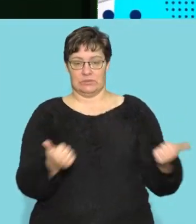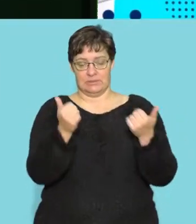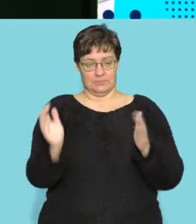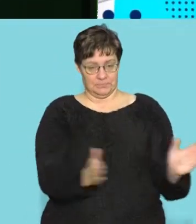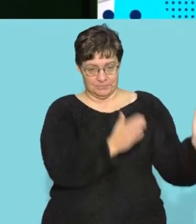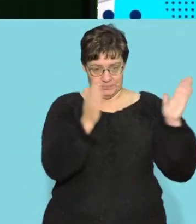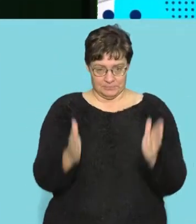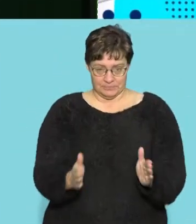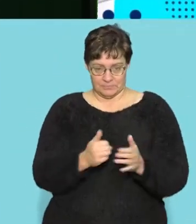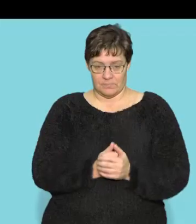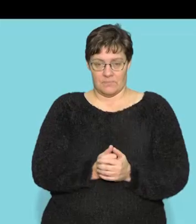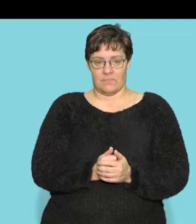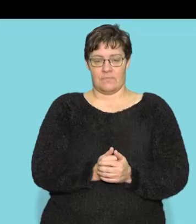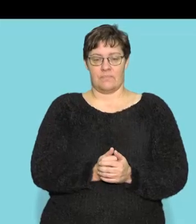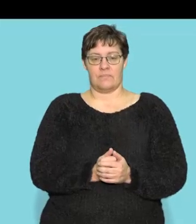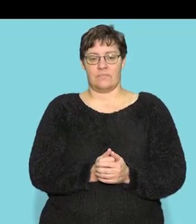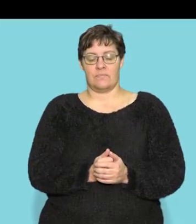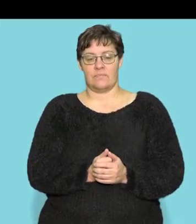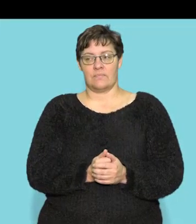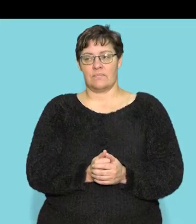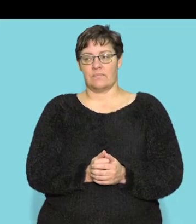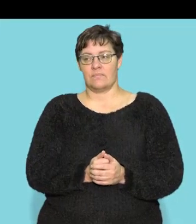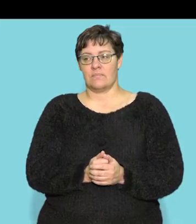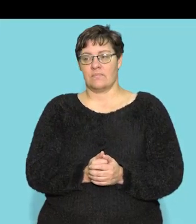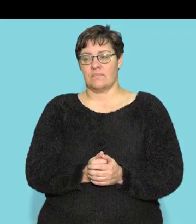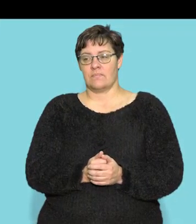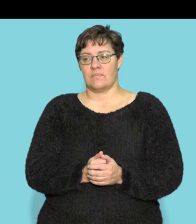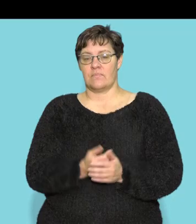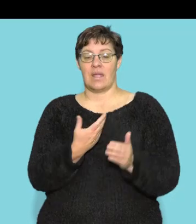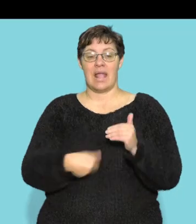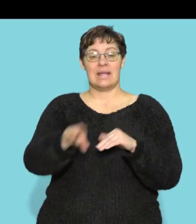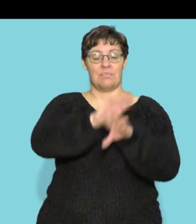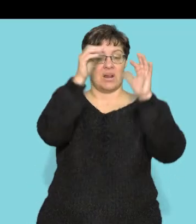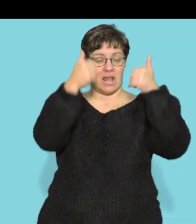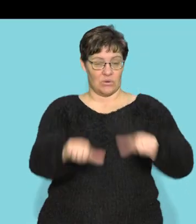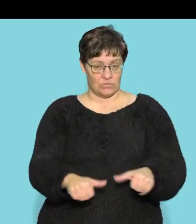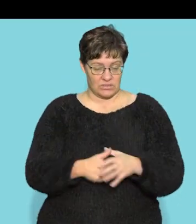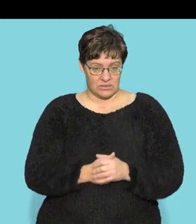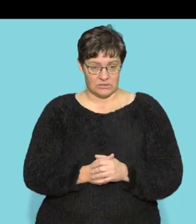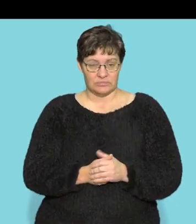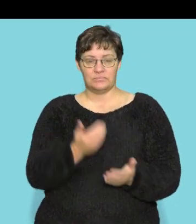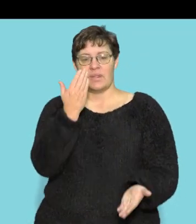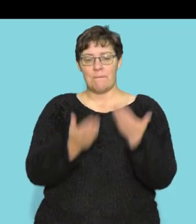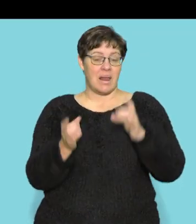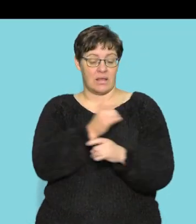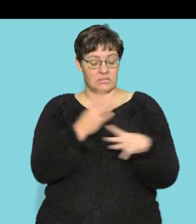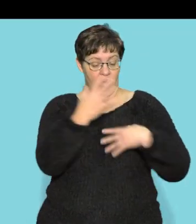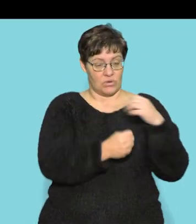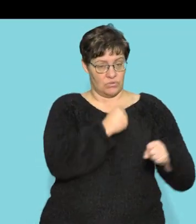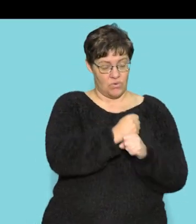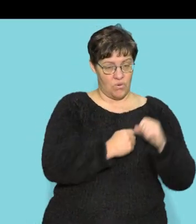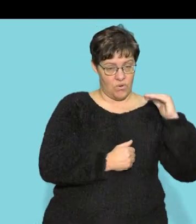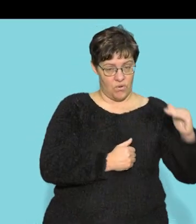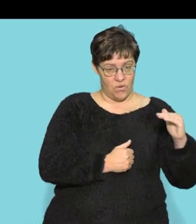Well done. Next one. is your capital account. Obviously, it's your balance at the beginning of the